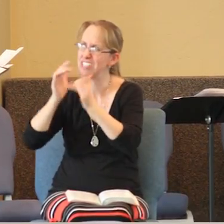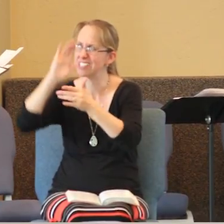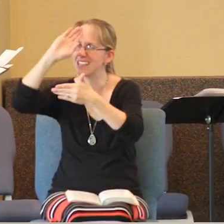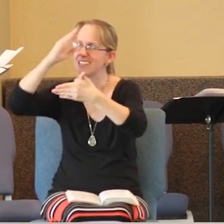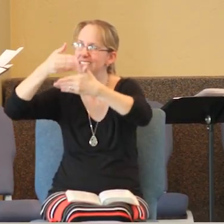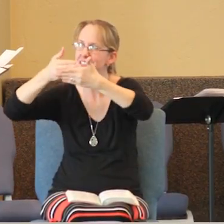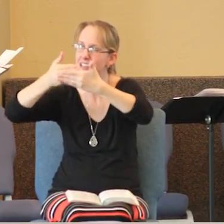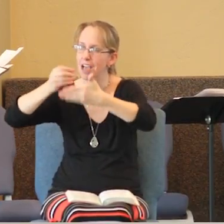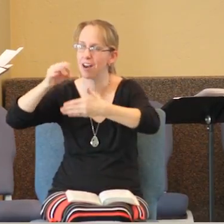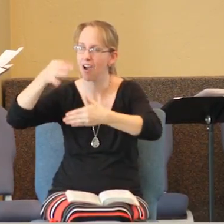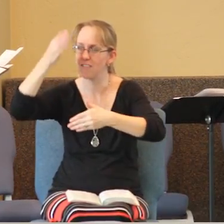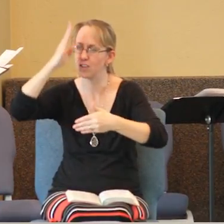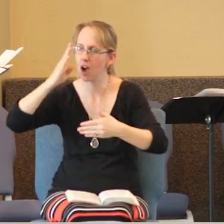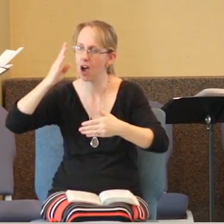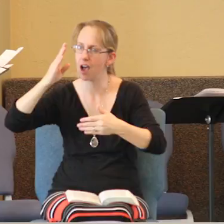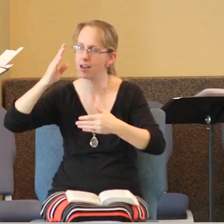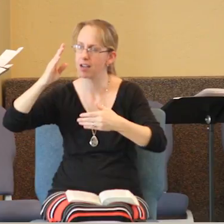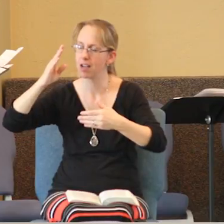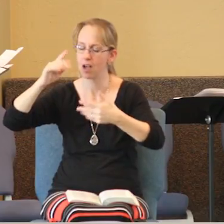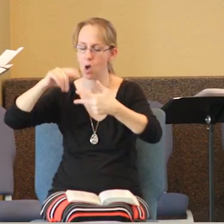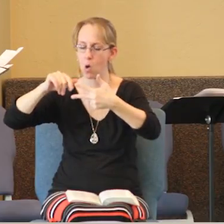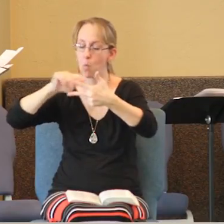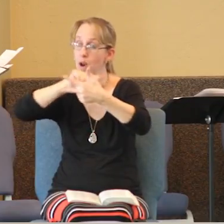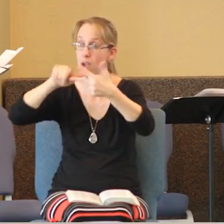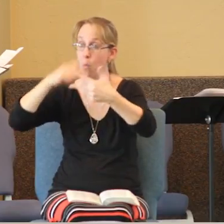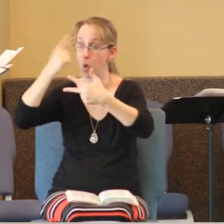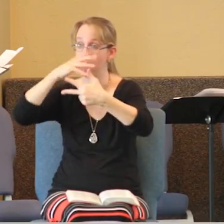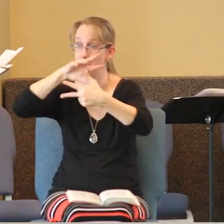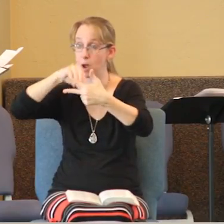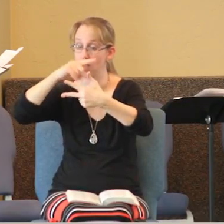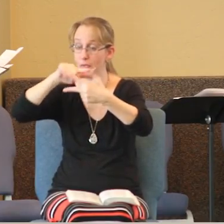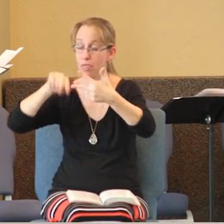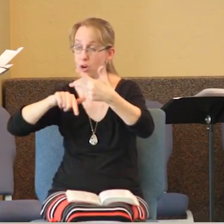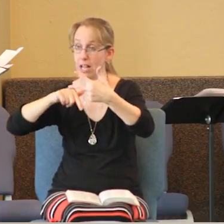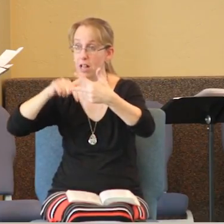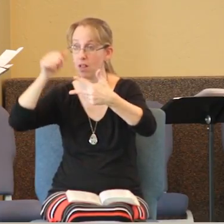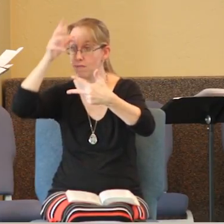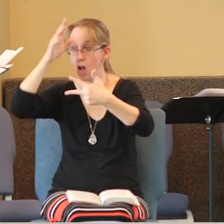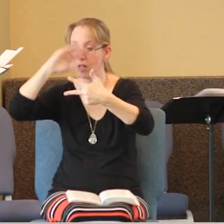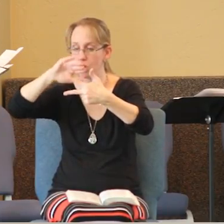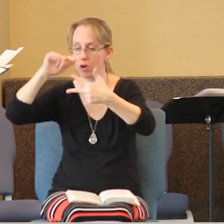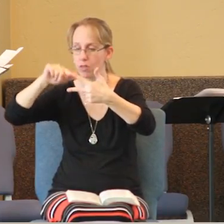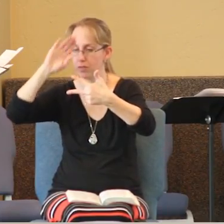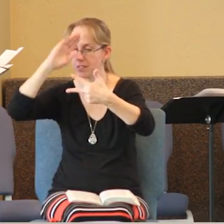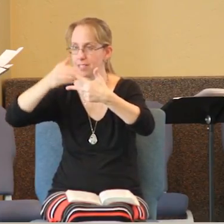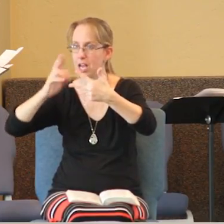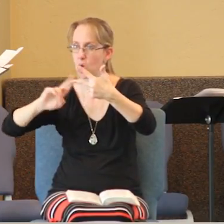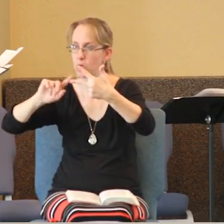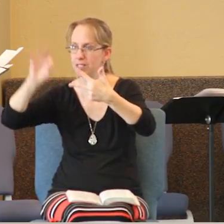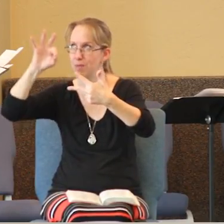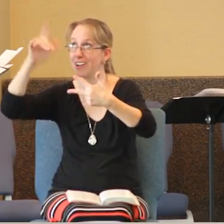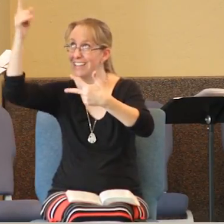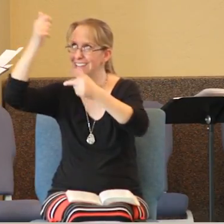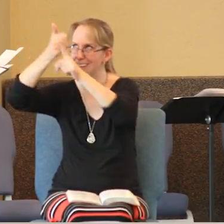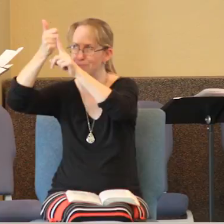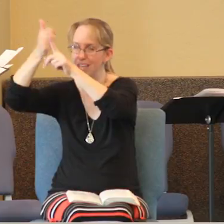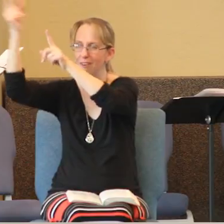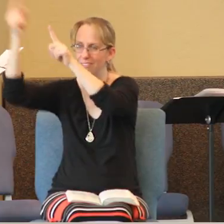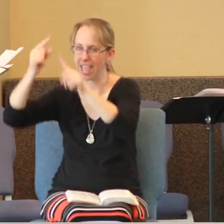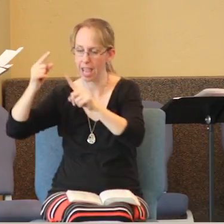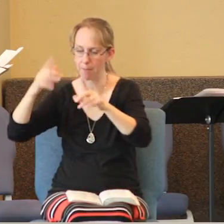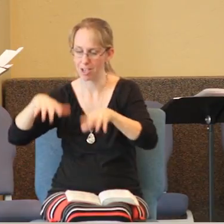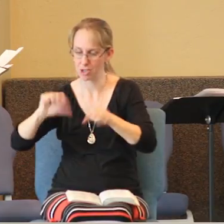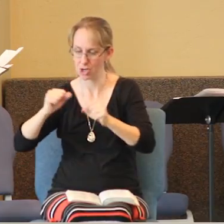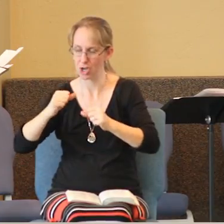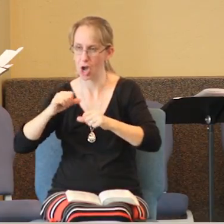the Son of God, one of the Godhead, the Father, Son, and the Holy Spirit, took on flesh and came down to the earth, to the world that